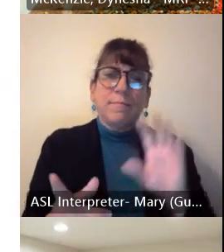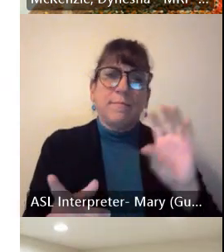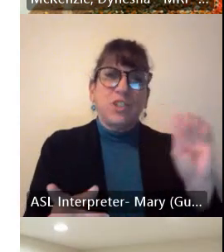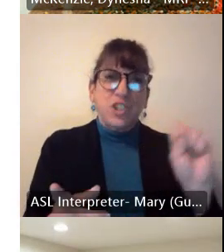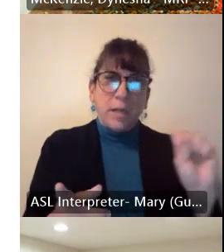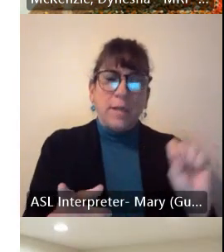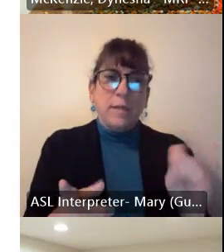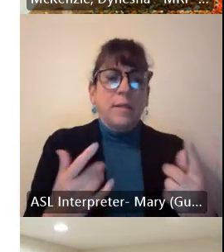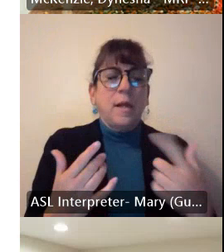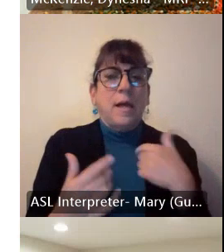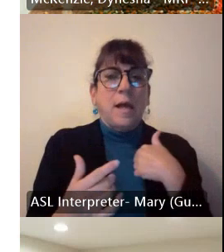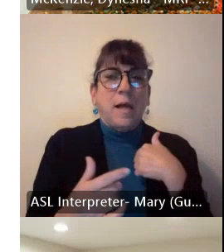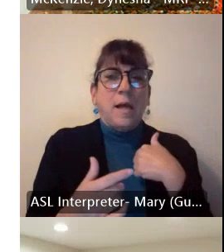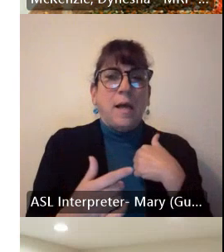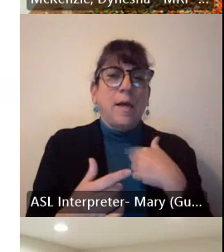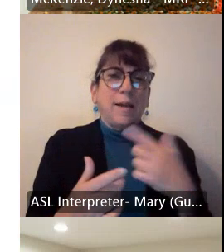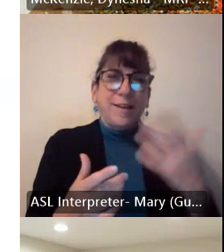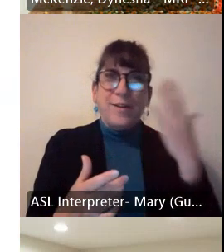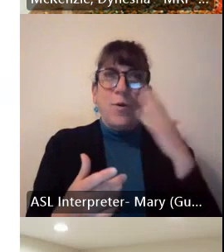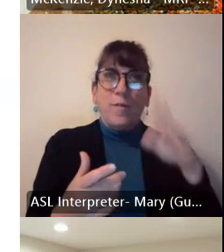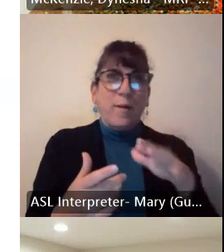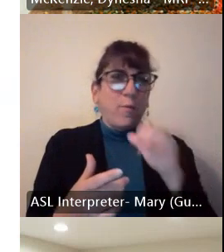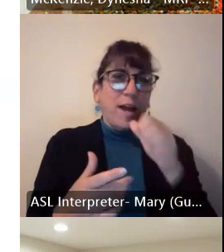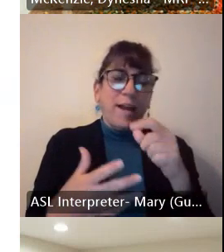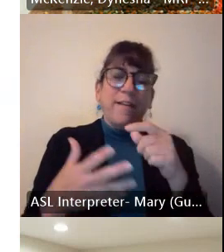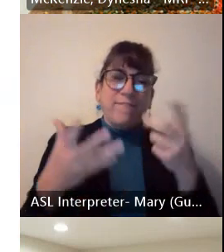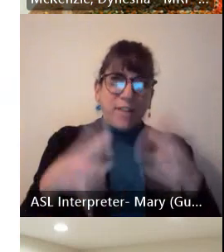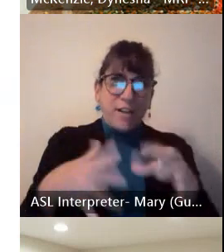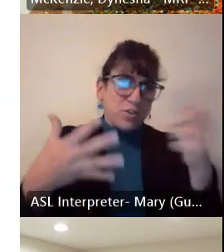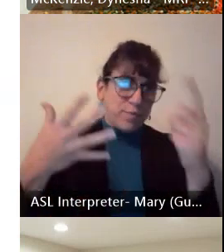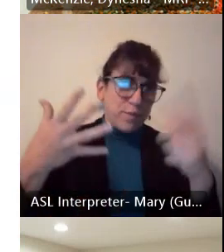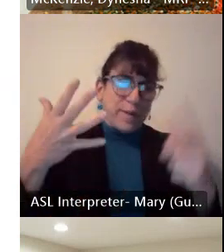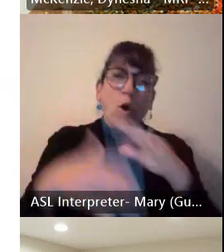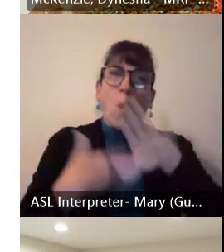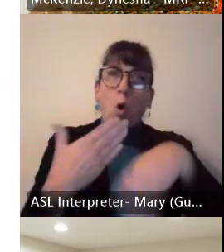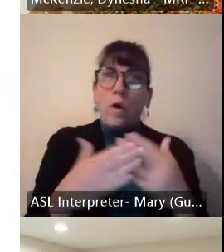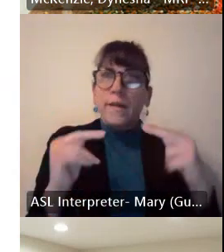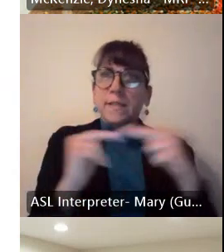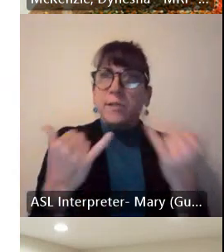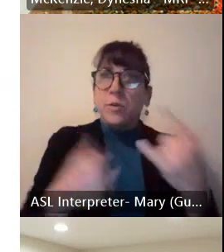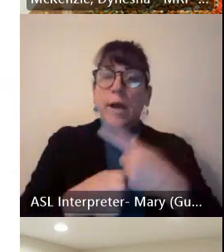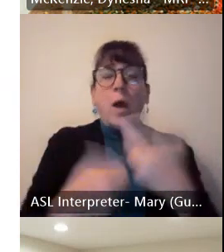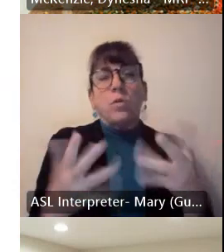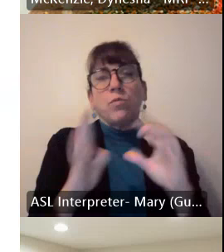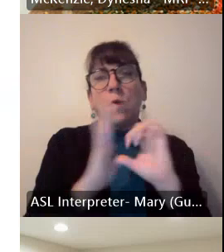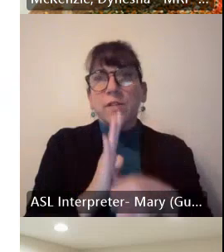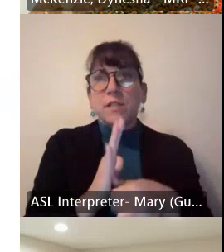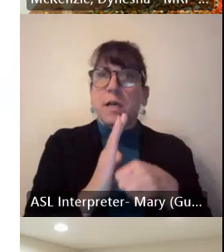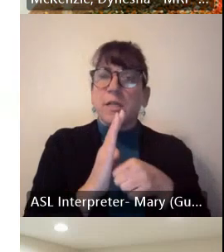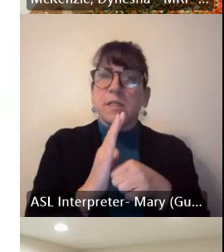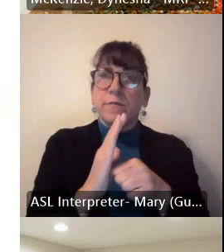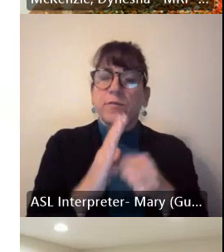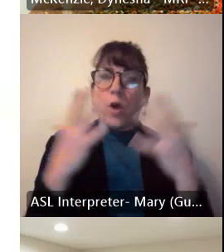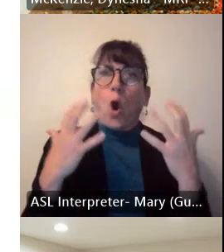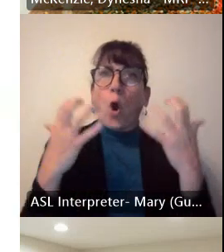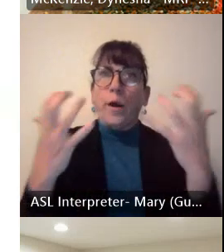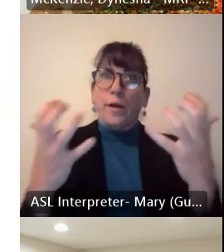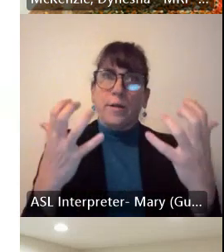know that we're not going to make it through all the slides today, but I want to emphasize for our audience that the places where we're spending the most